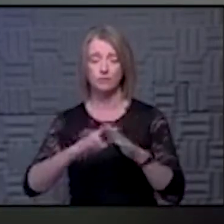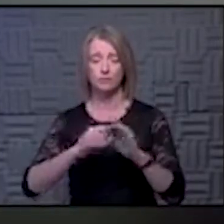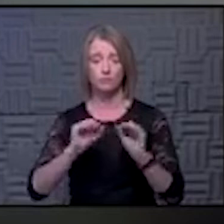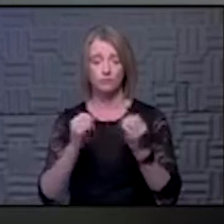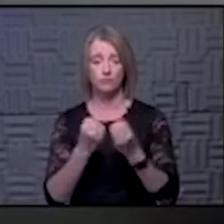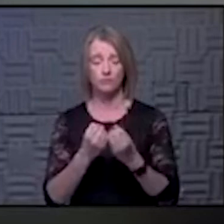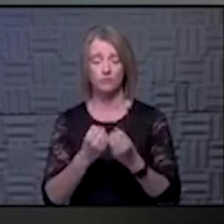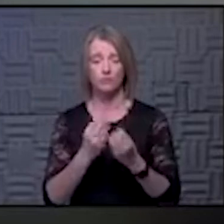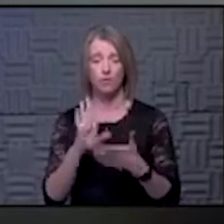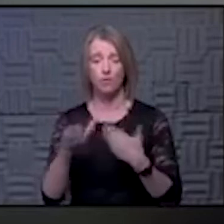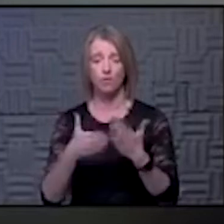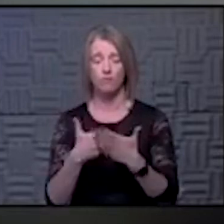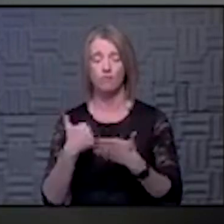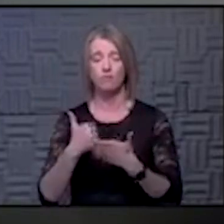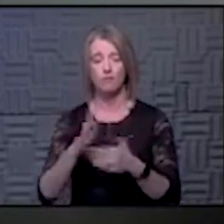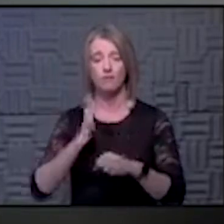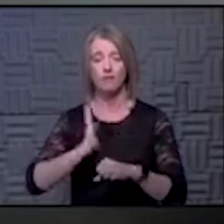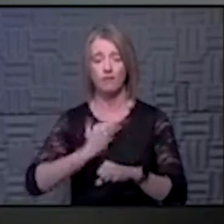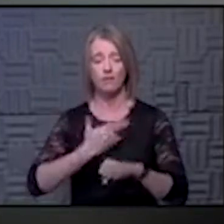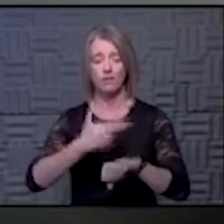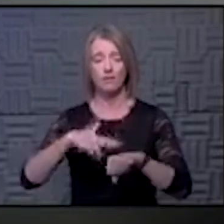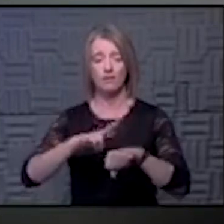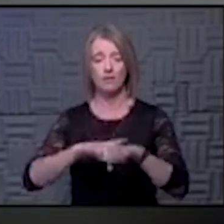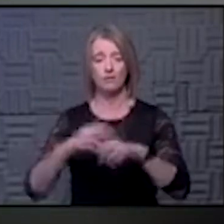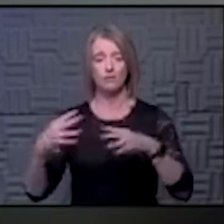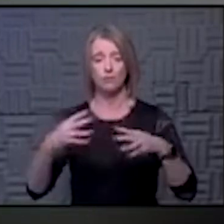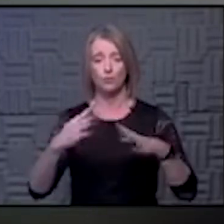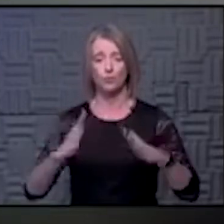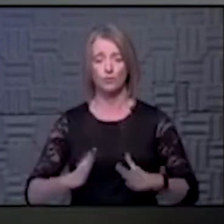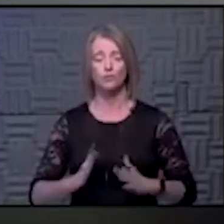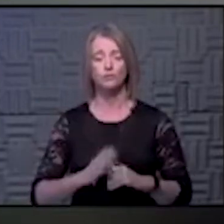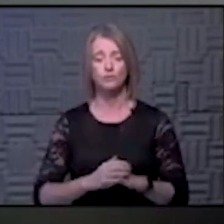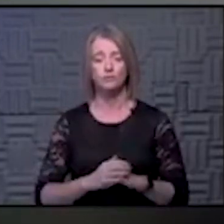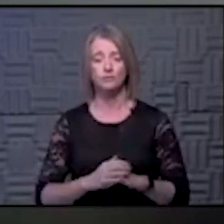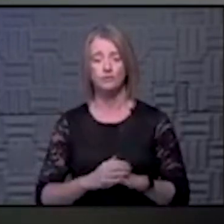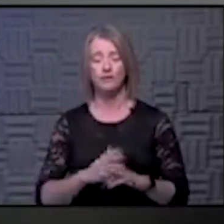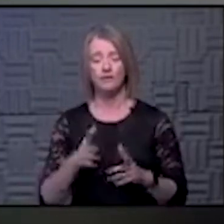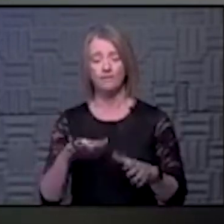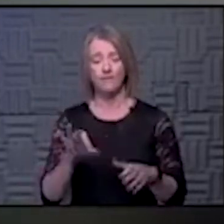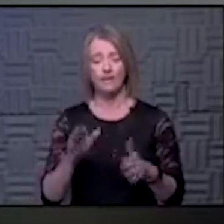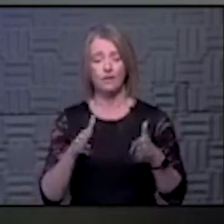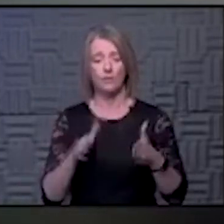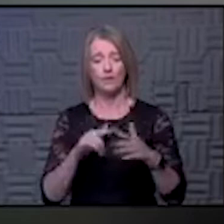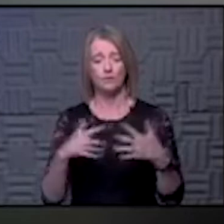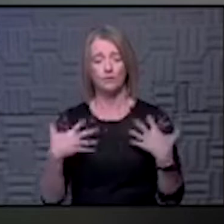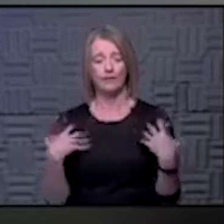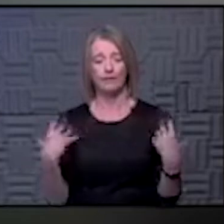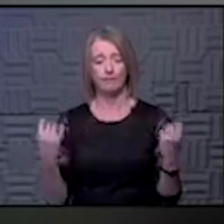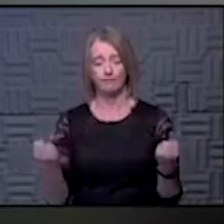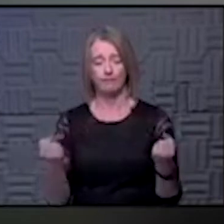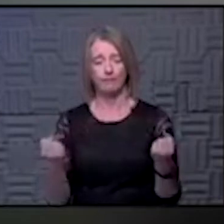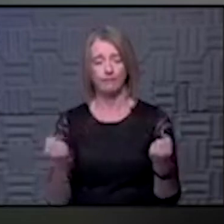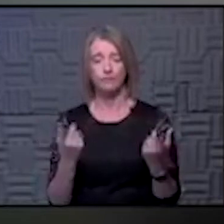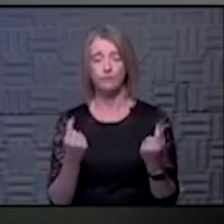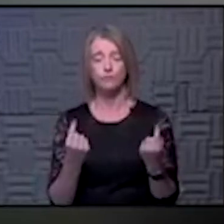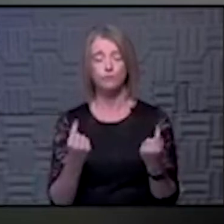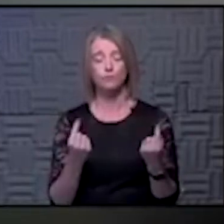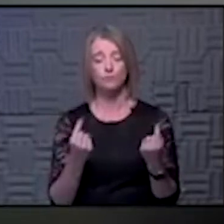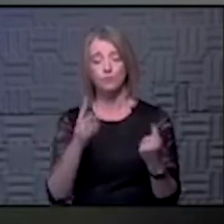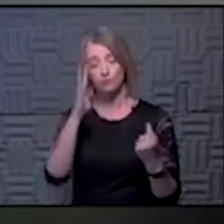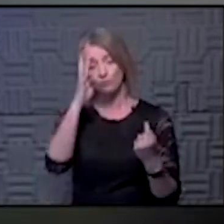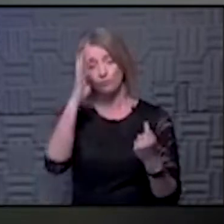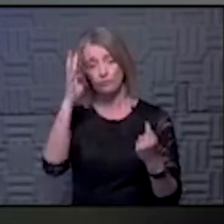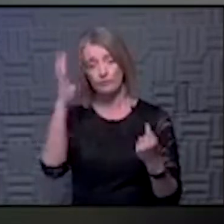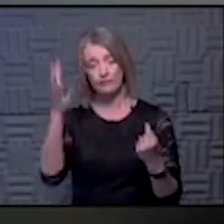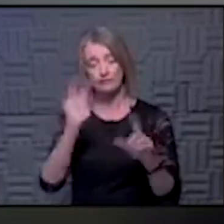organization, all to help our nation's warriors find their path to healing. And we do that by creating an atmosphere